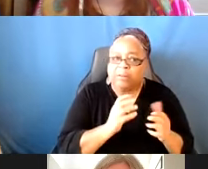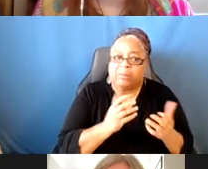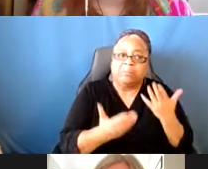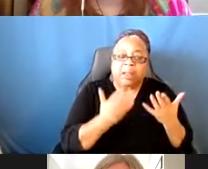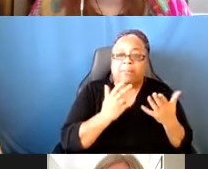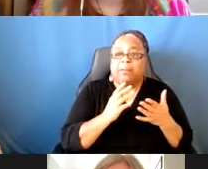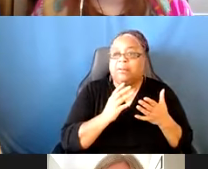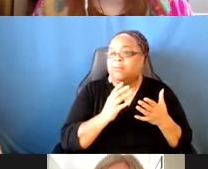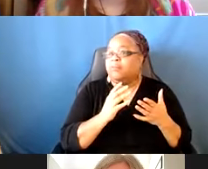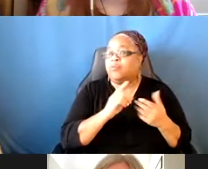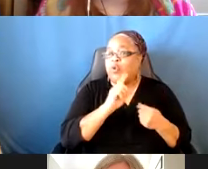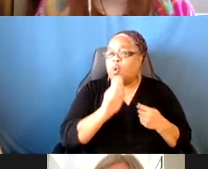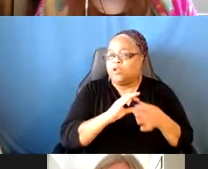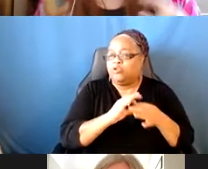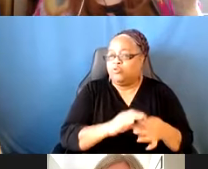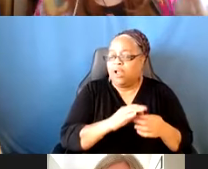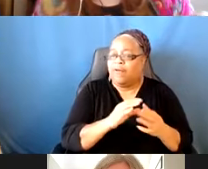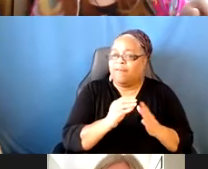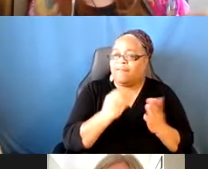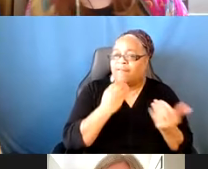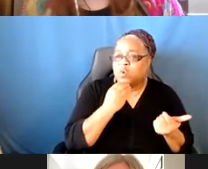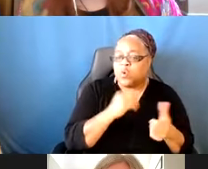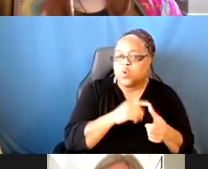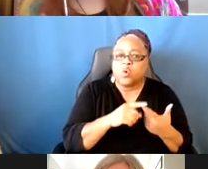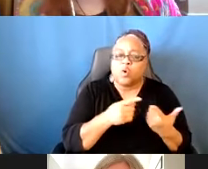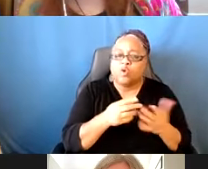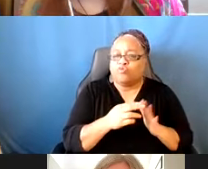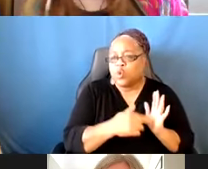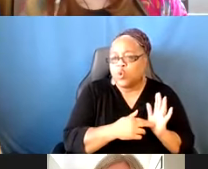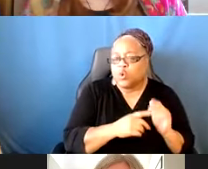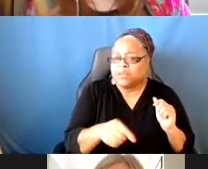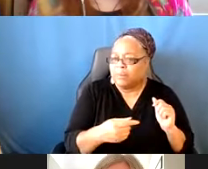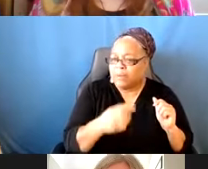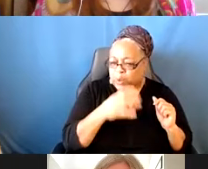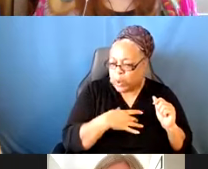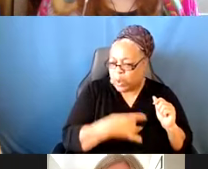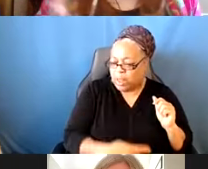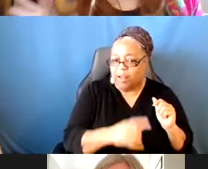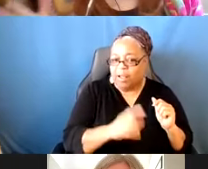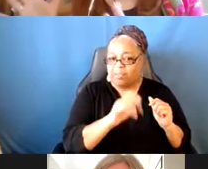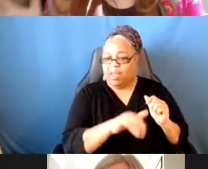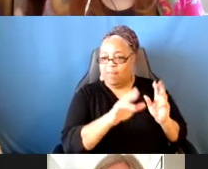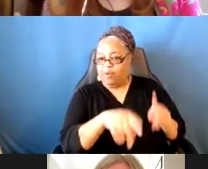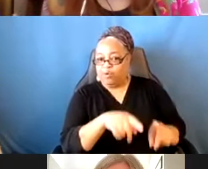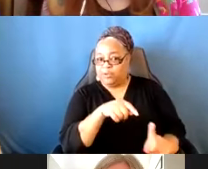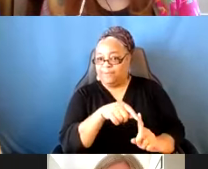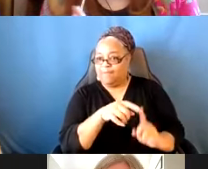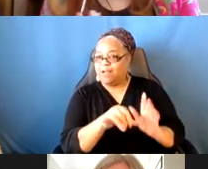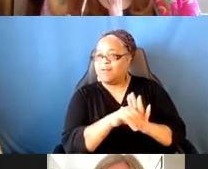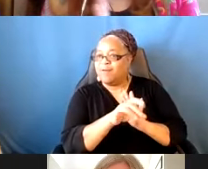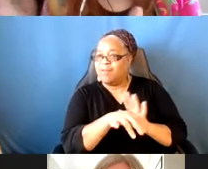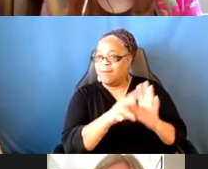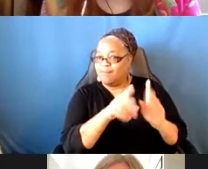the rules, or if there's something you don't like, this is the person that you can tell, or this is the place that you can